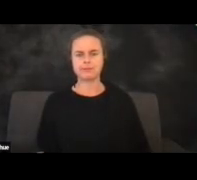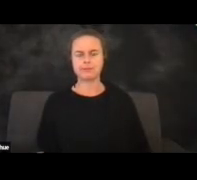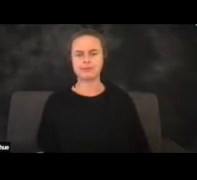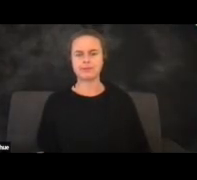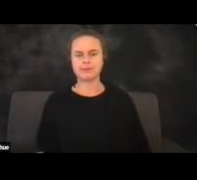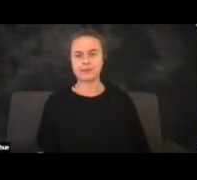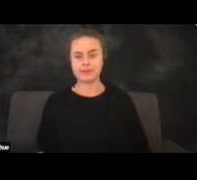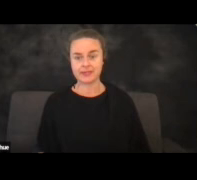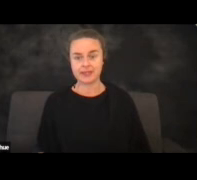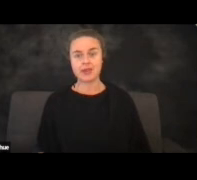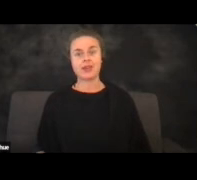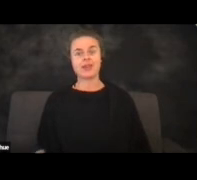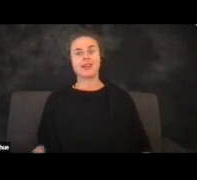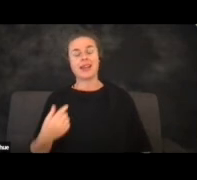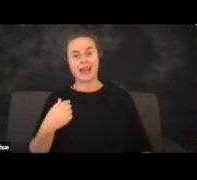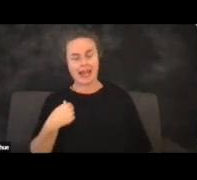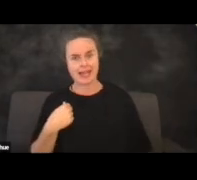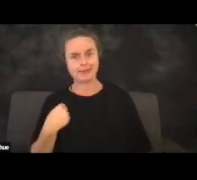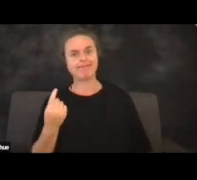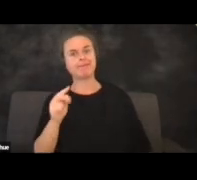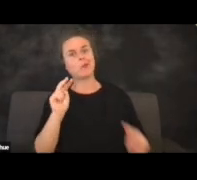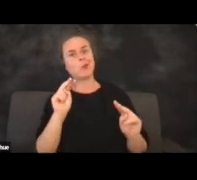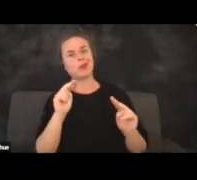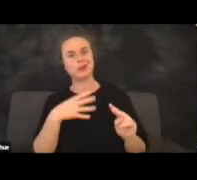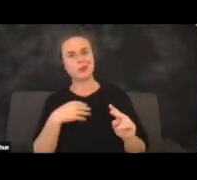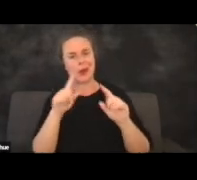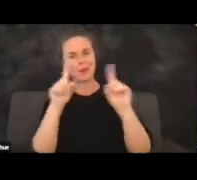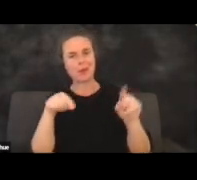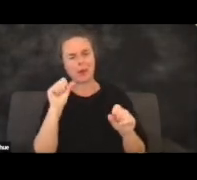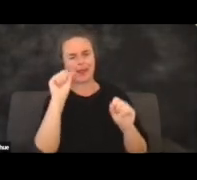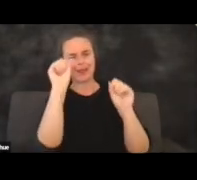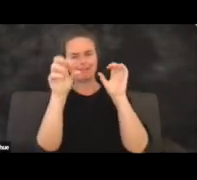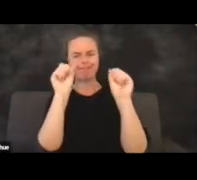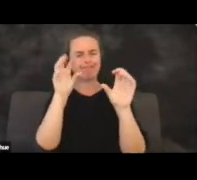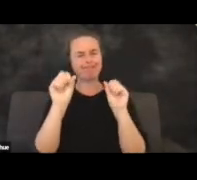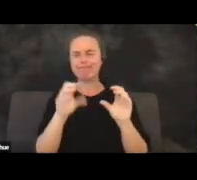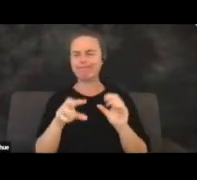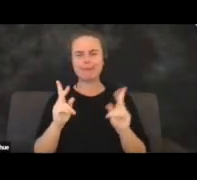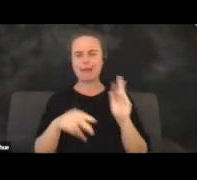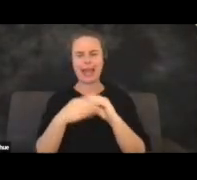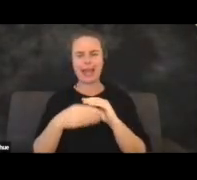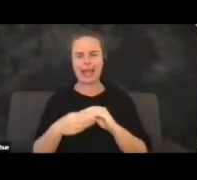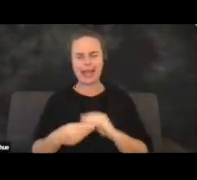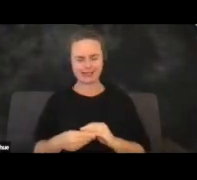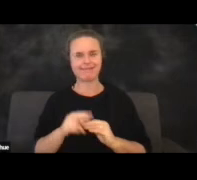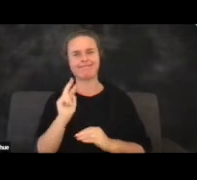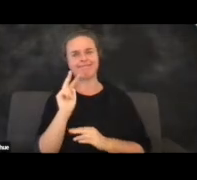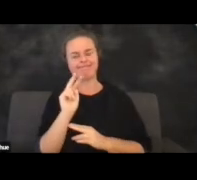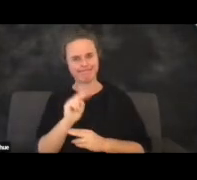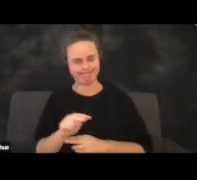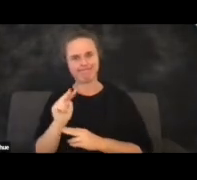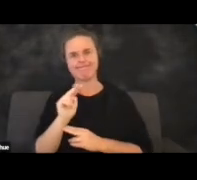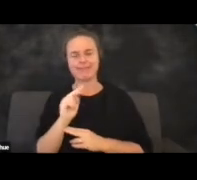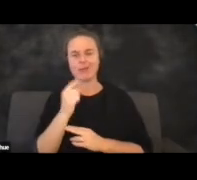Well, I have been watching the whiteboards hum along full of little additions, and I am wondering, there's some time